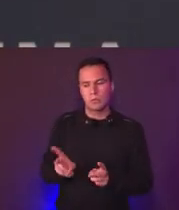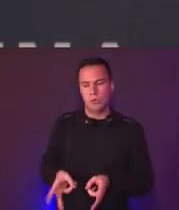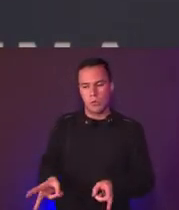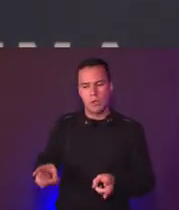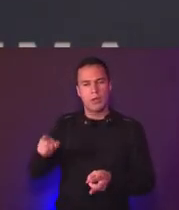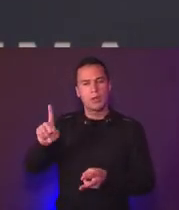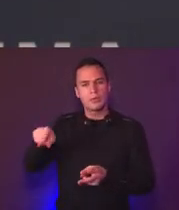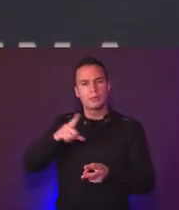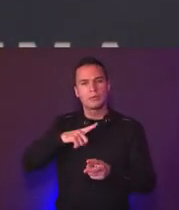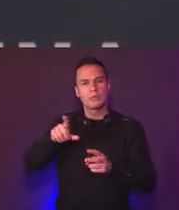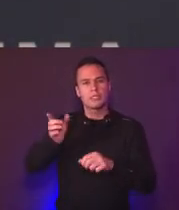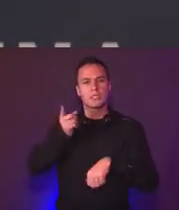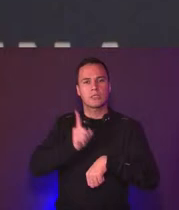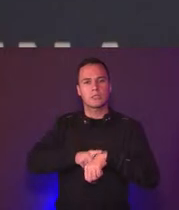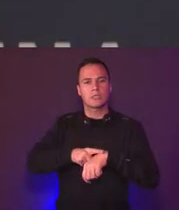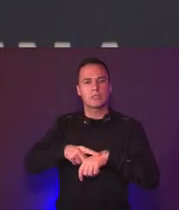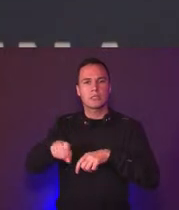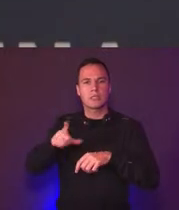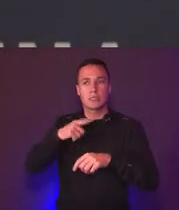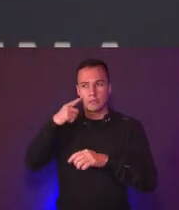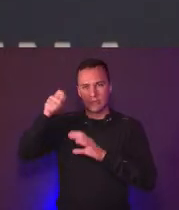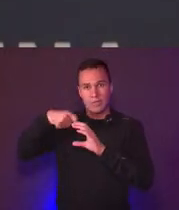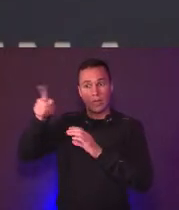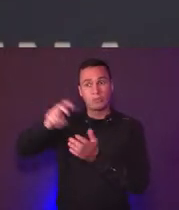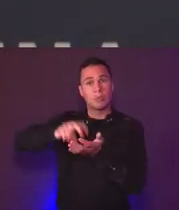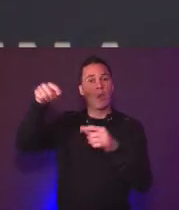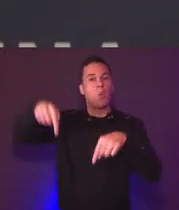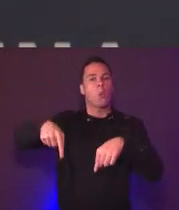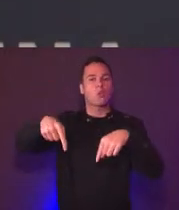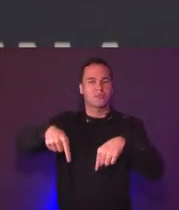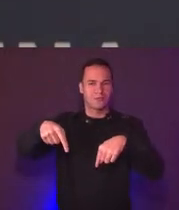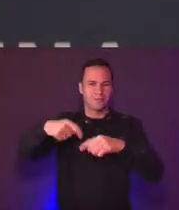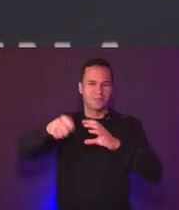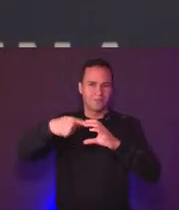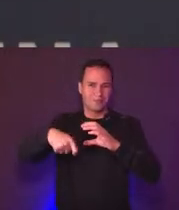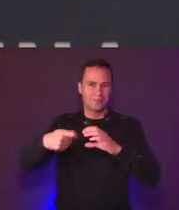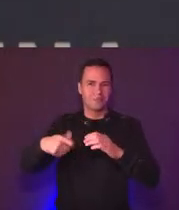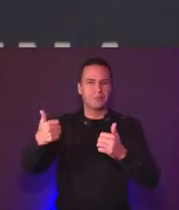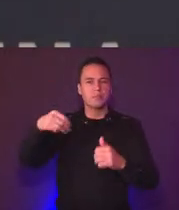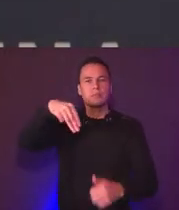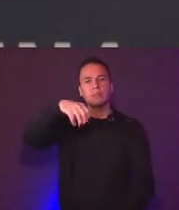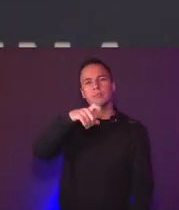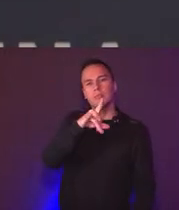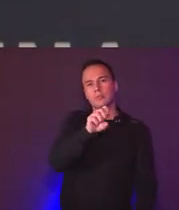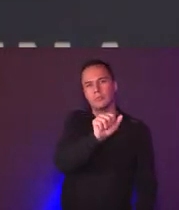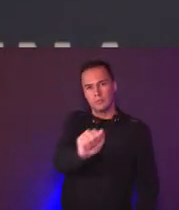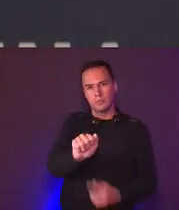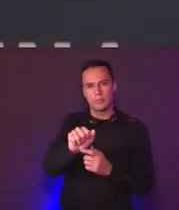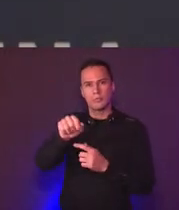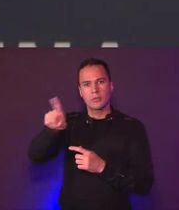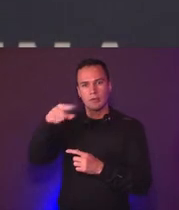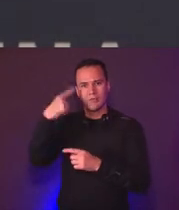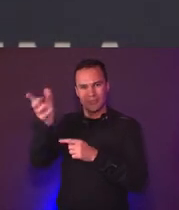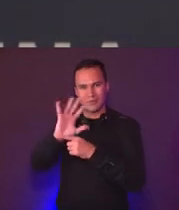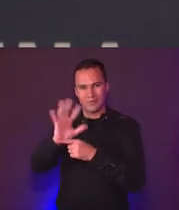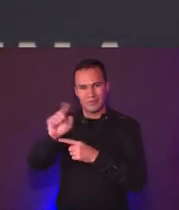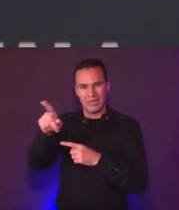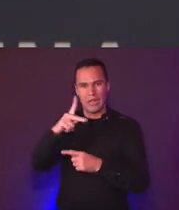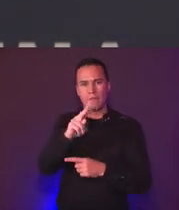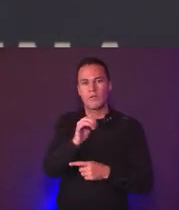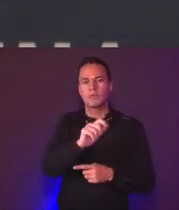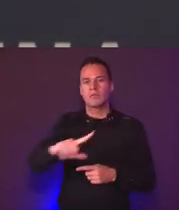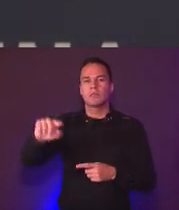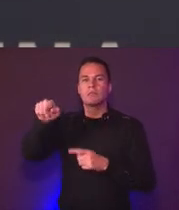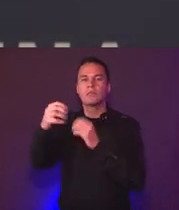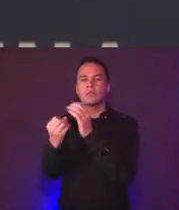too busy, and she took the time to record this video this morning. Melissa, As we saw Sean telling us here, Phil helped